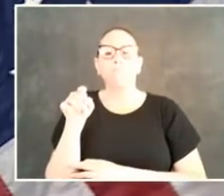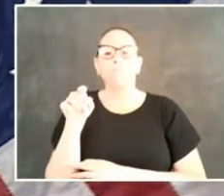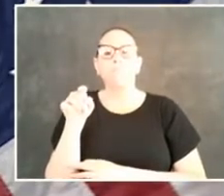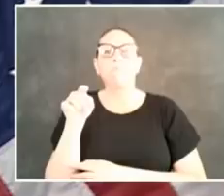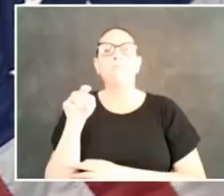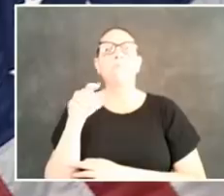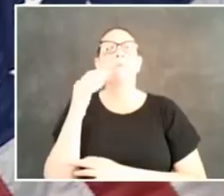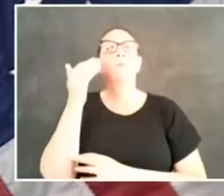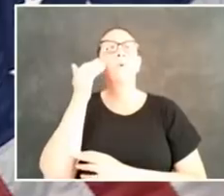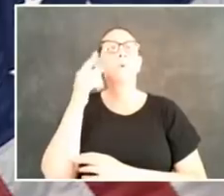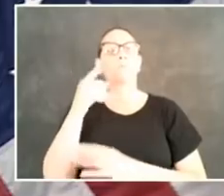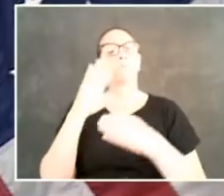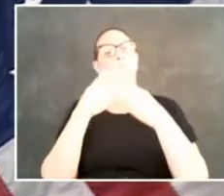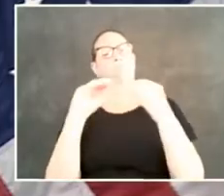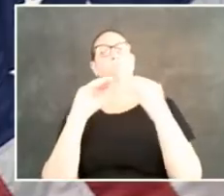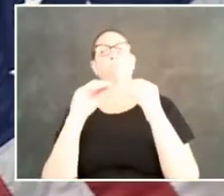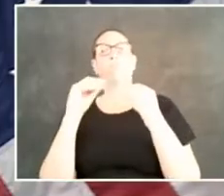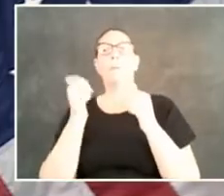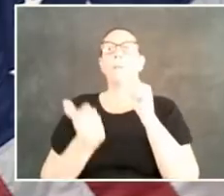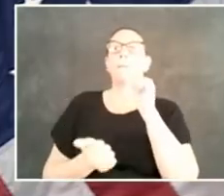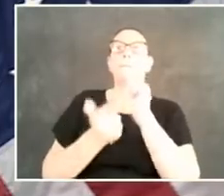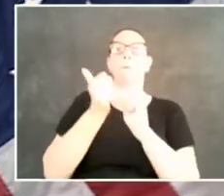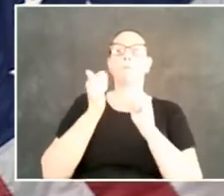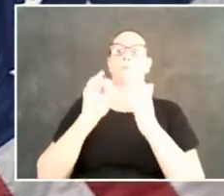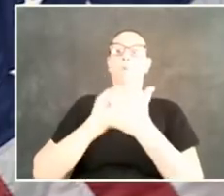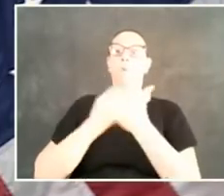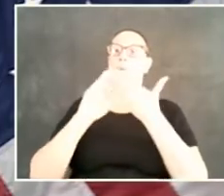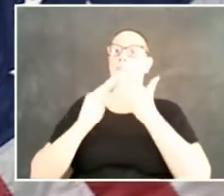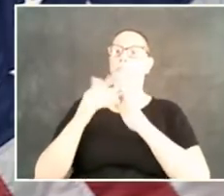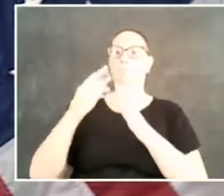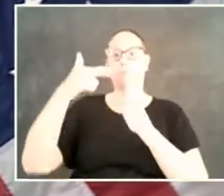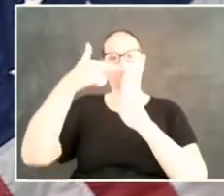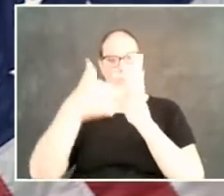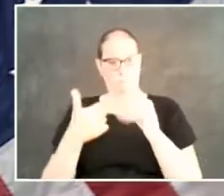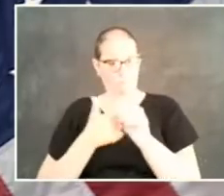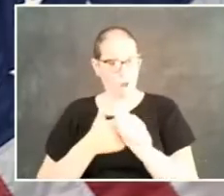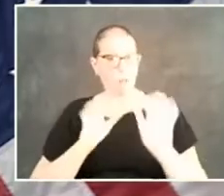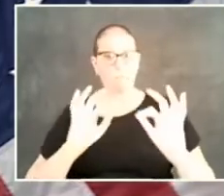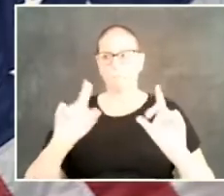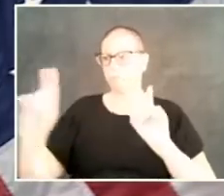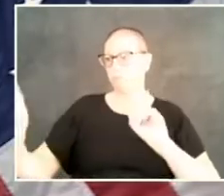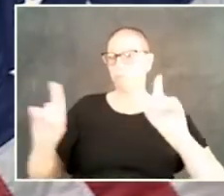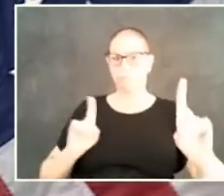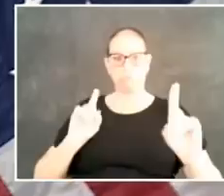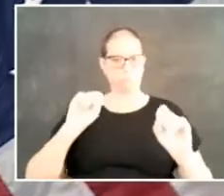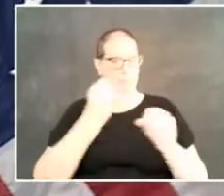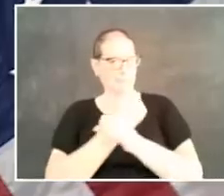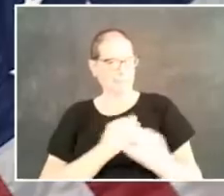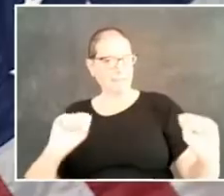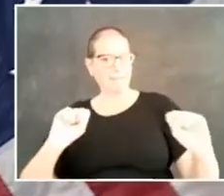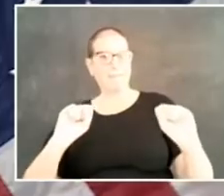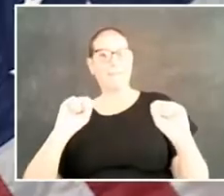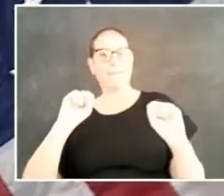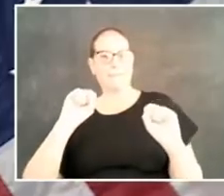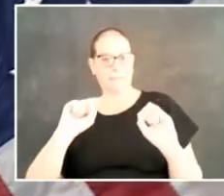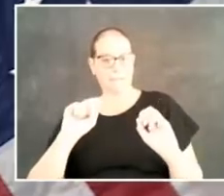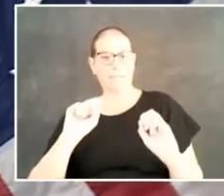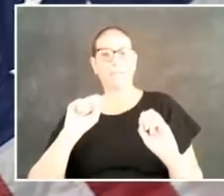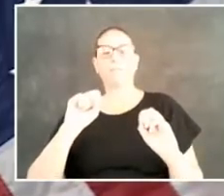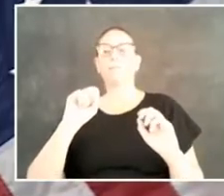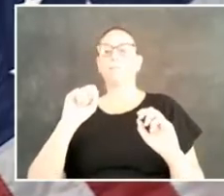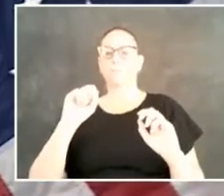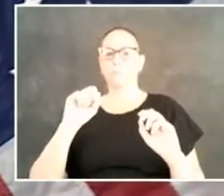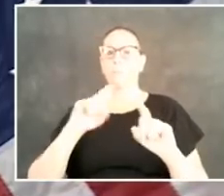vast majority of New Yorkers are doing it well. But I just wanted to ask about some of what seems to be a little